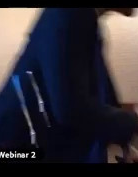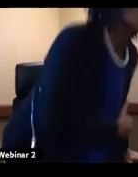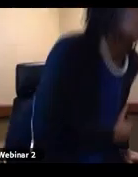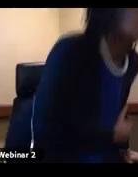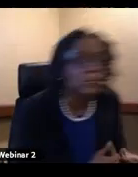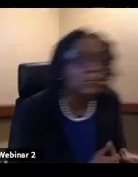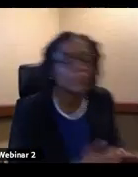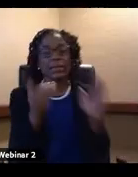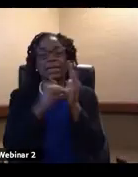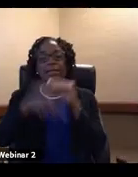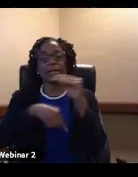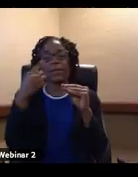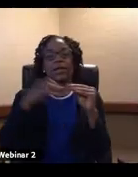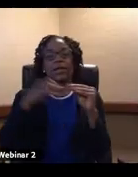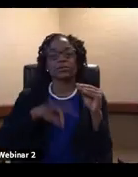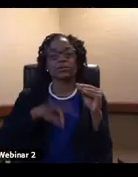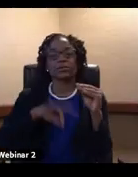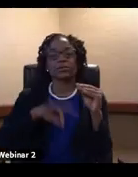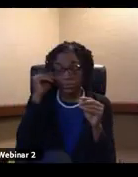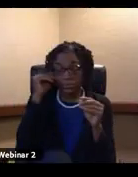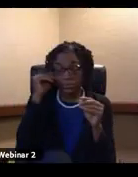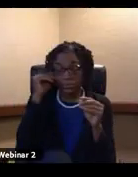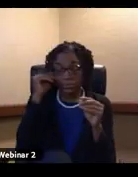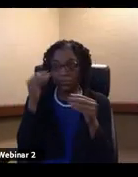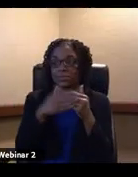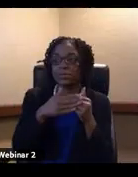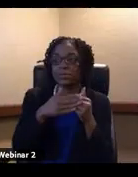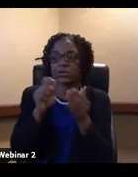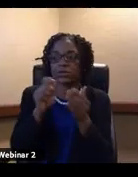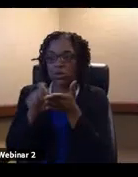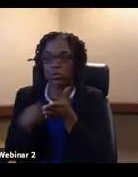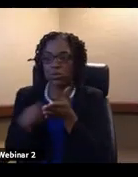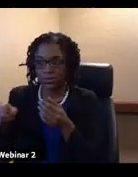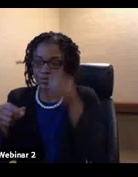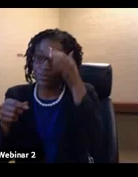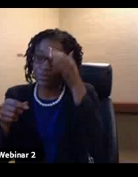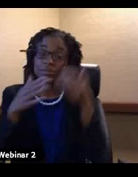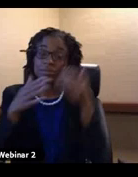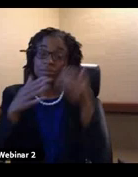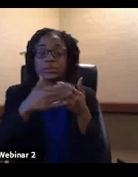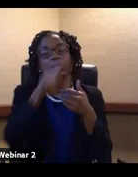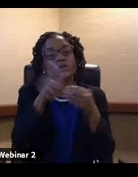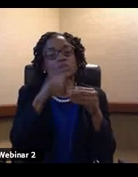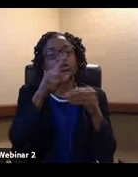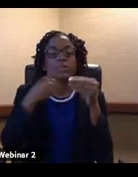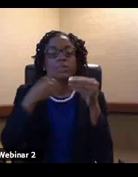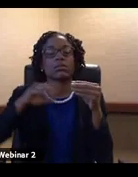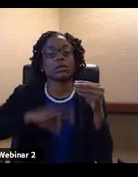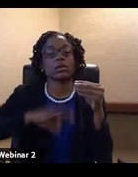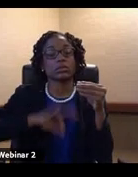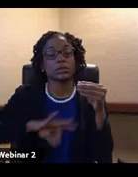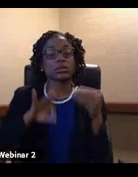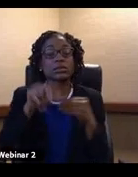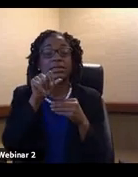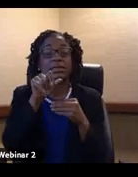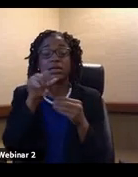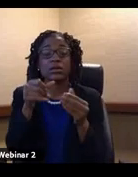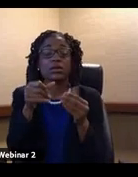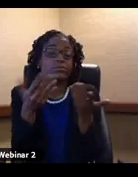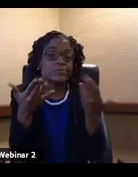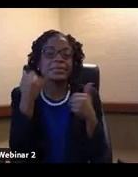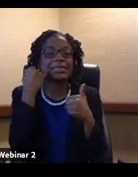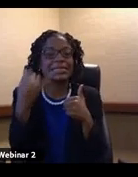Again, it's about eligibility. Sorry, the next question is also about eligibility. I think it's clarifying about whether